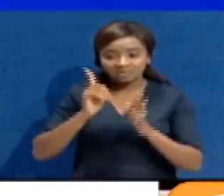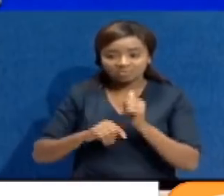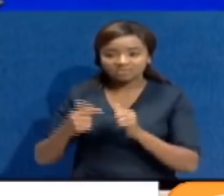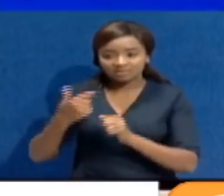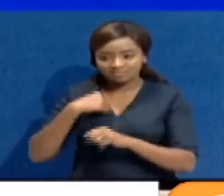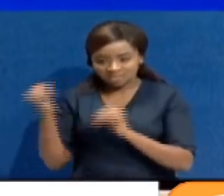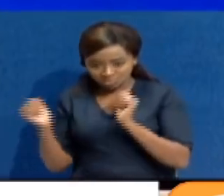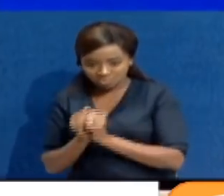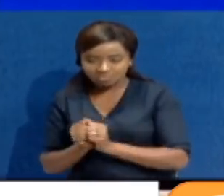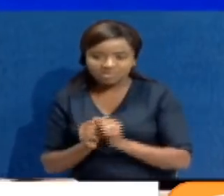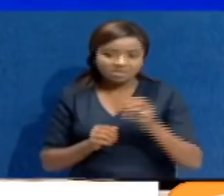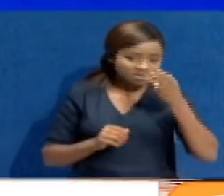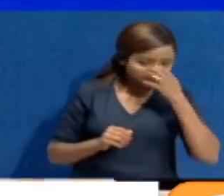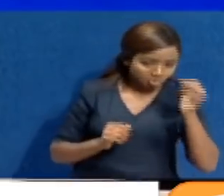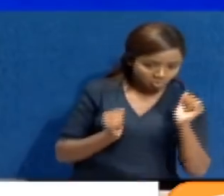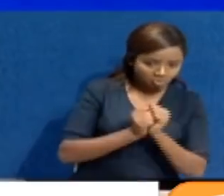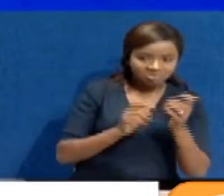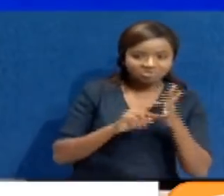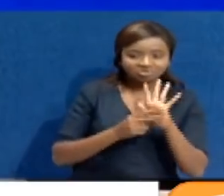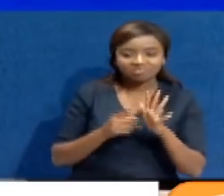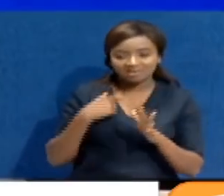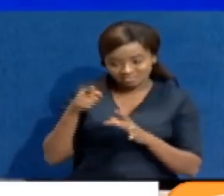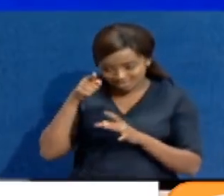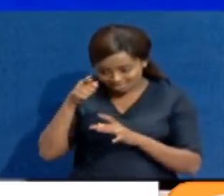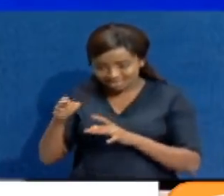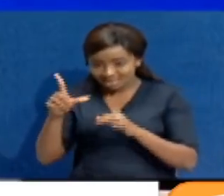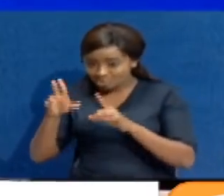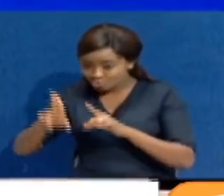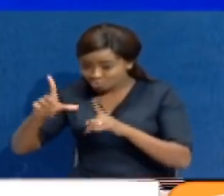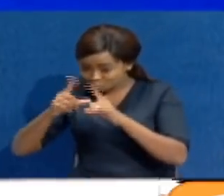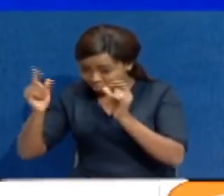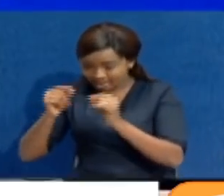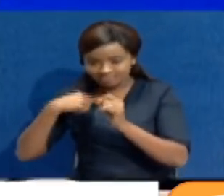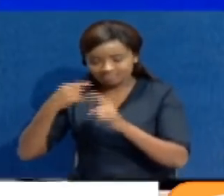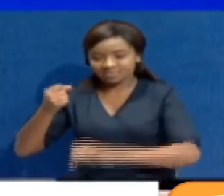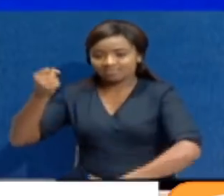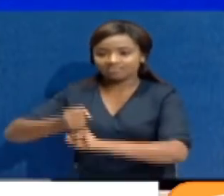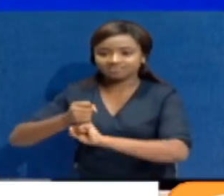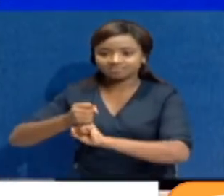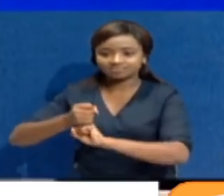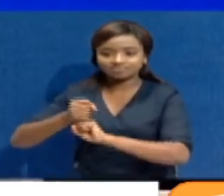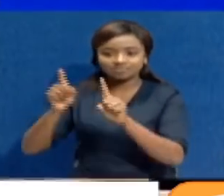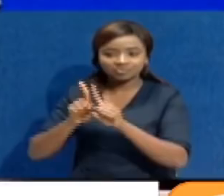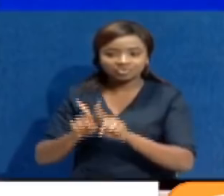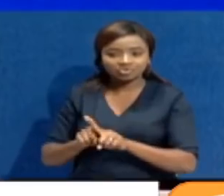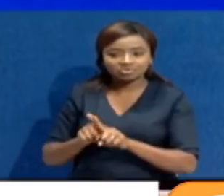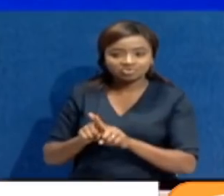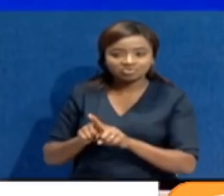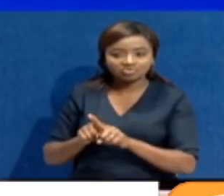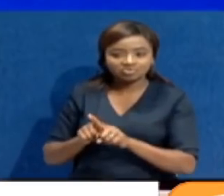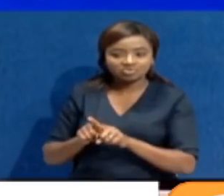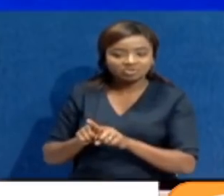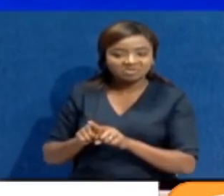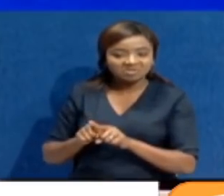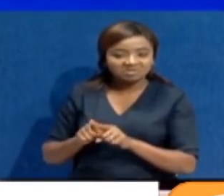kumi, ya Ruto kumi. Okay. Yeah, so me, I belong to that school of thought. Because, in fact, I think he even said he has never reneged